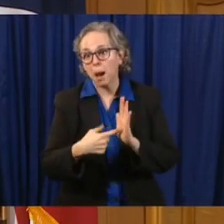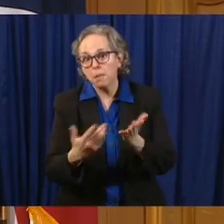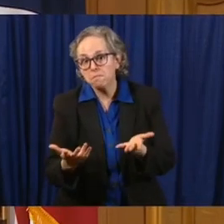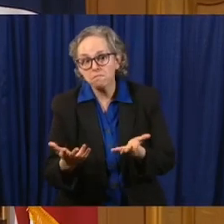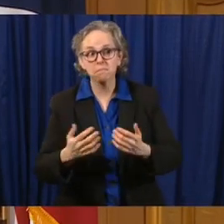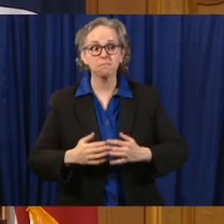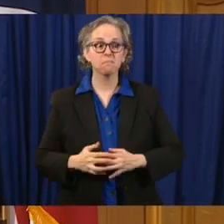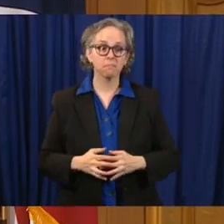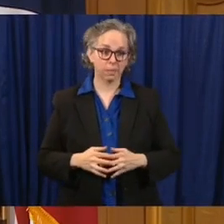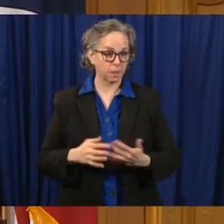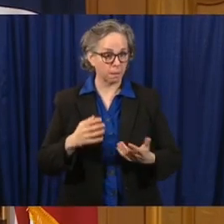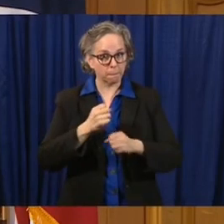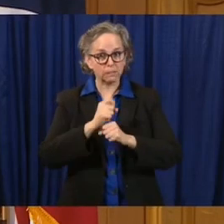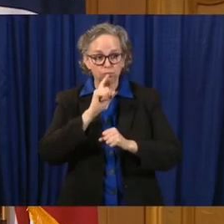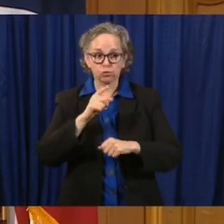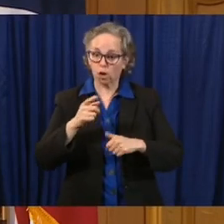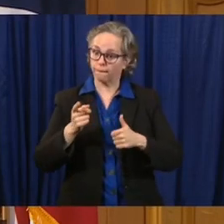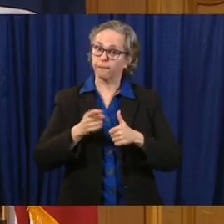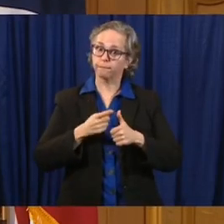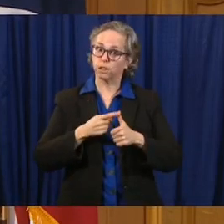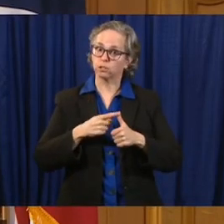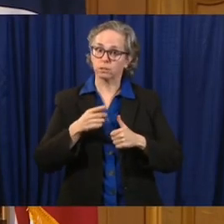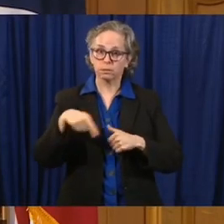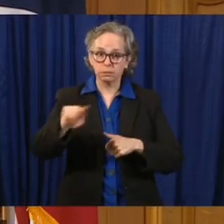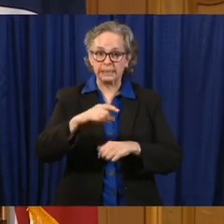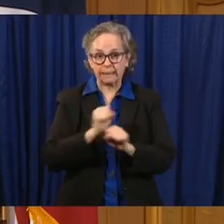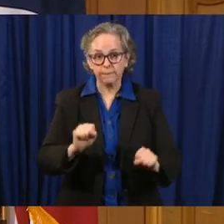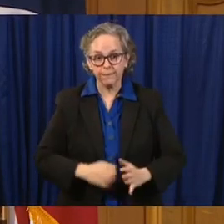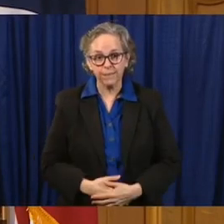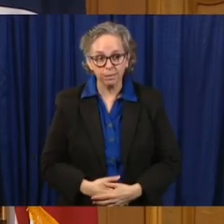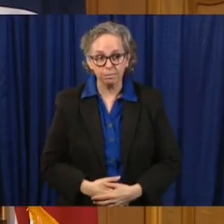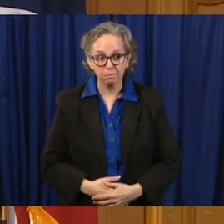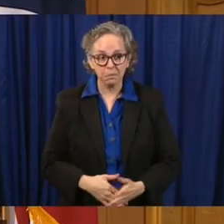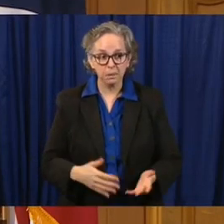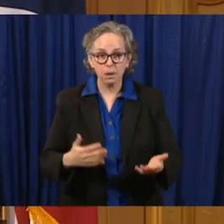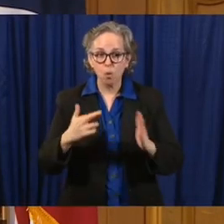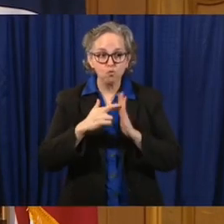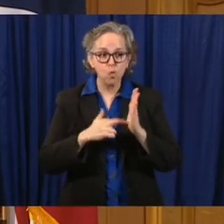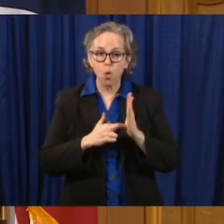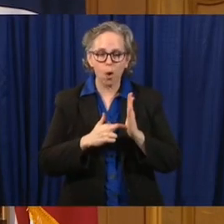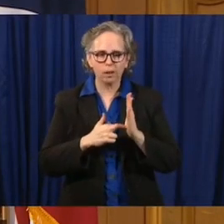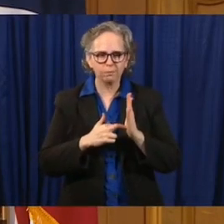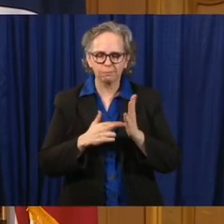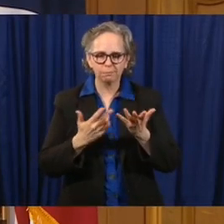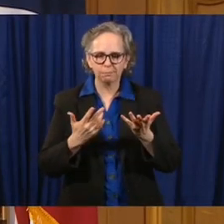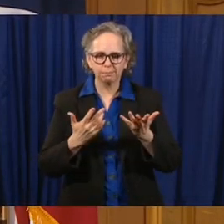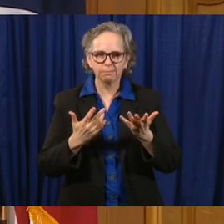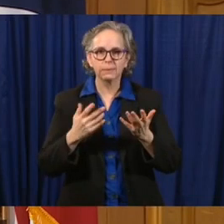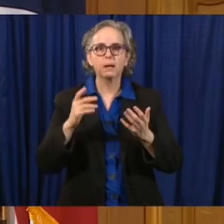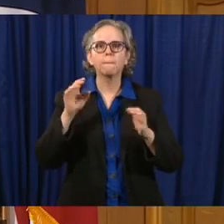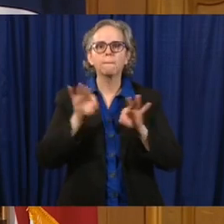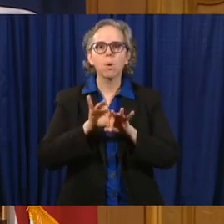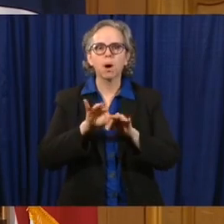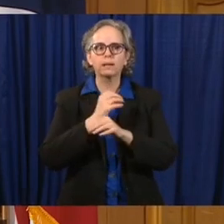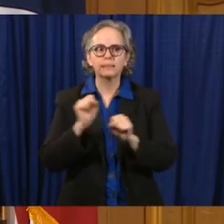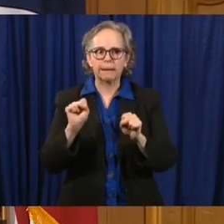for the state of Ohio, people still have to feel confident, or they're not going to do